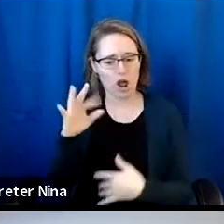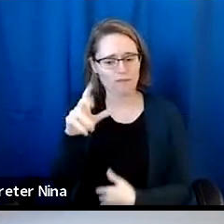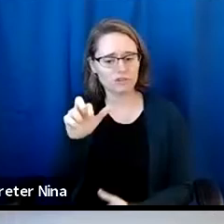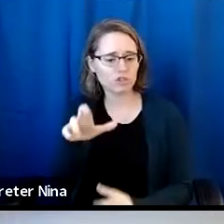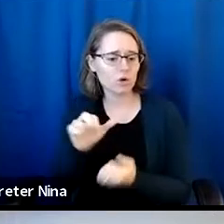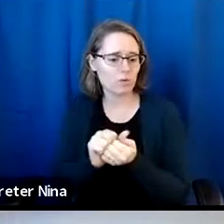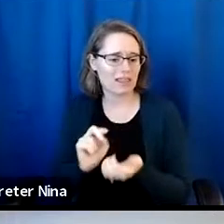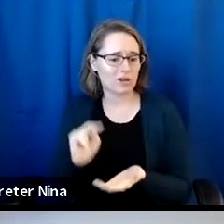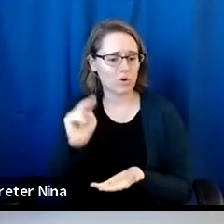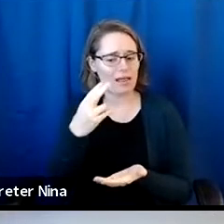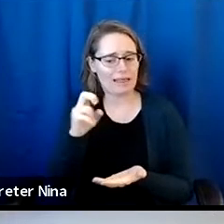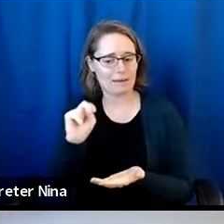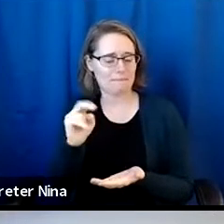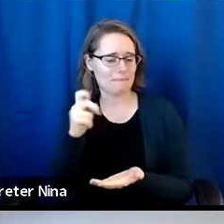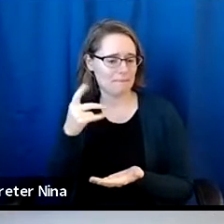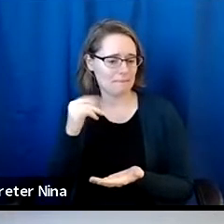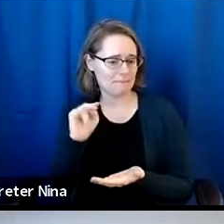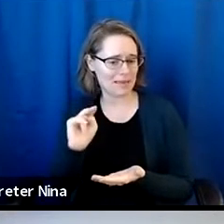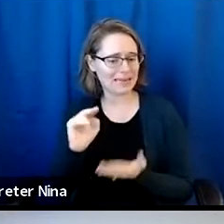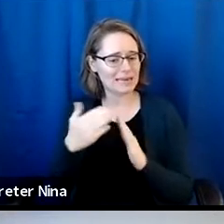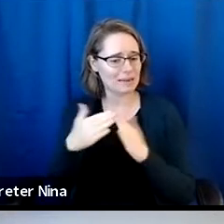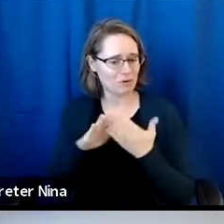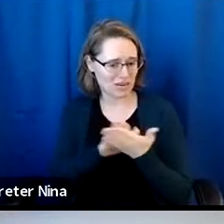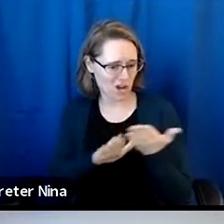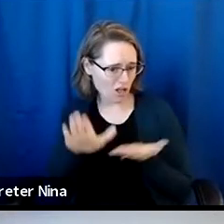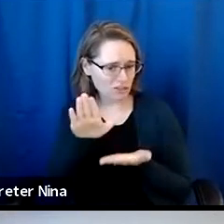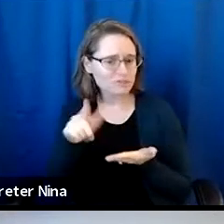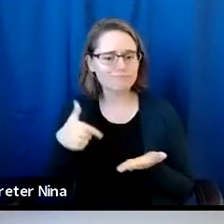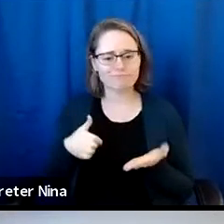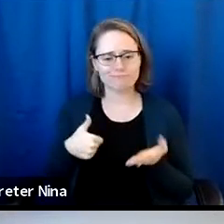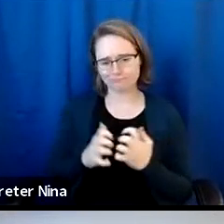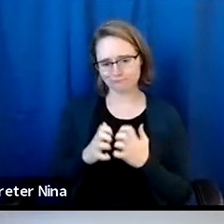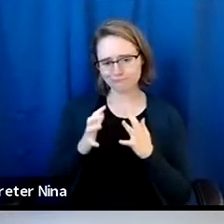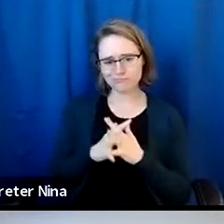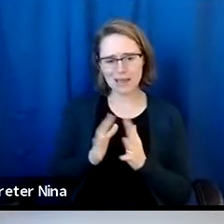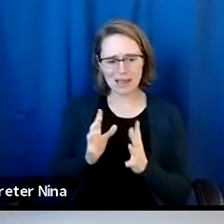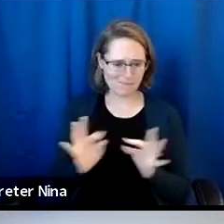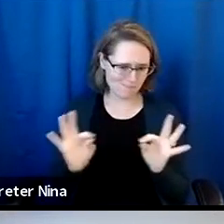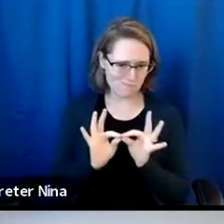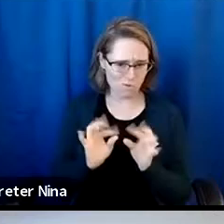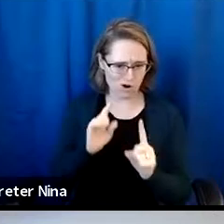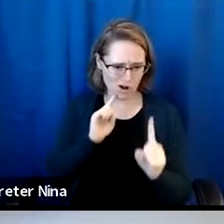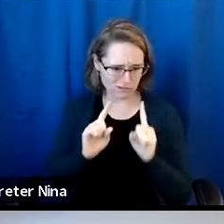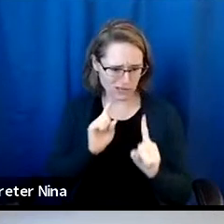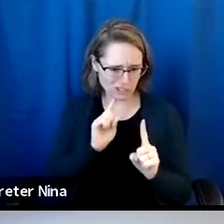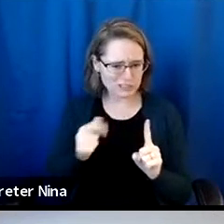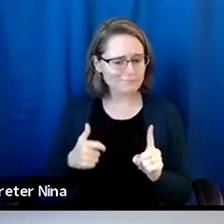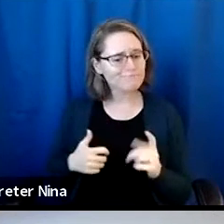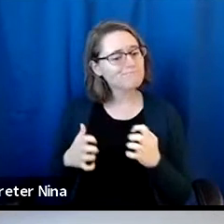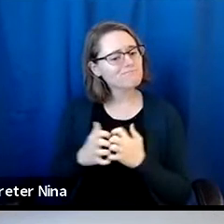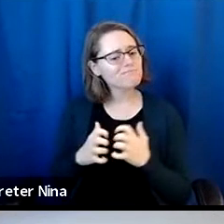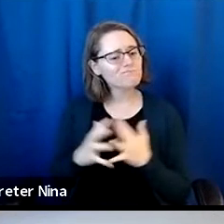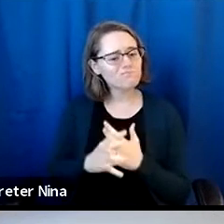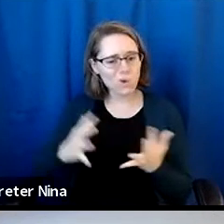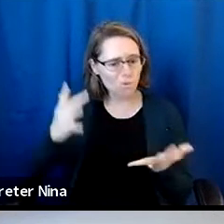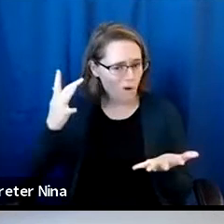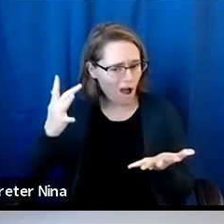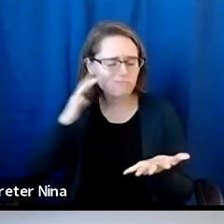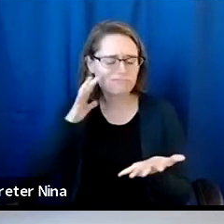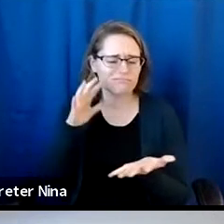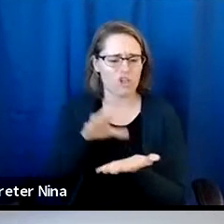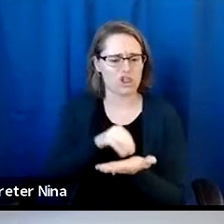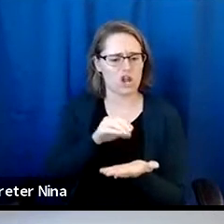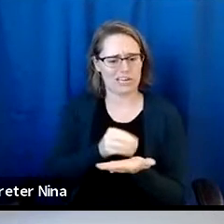College and organizer of these important conversations. I designed this platform to serve as a learning resource